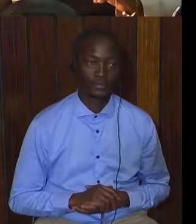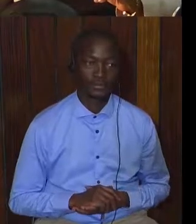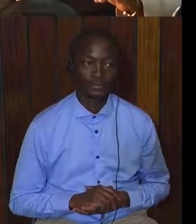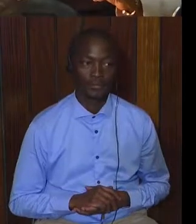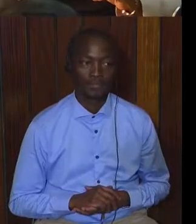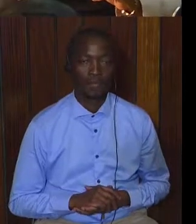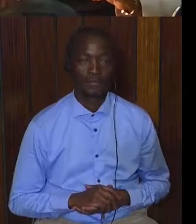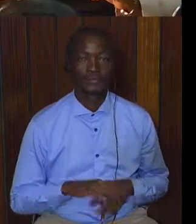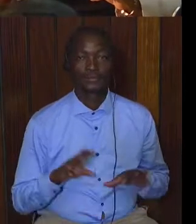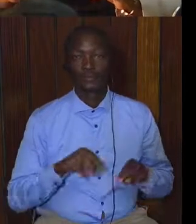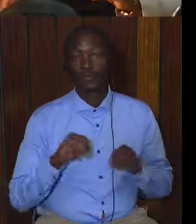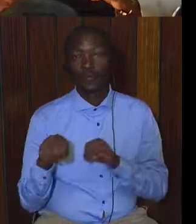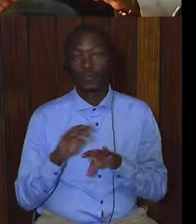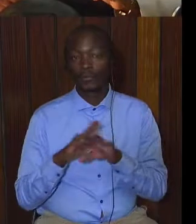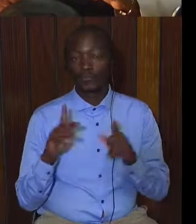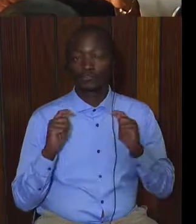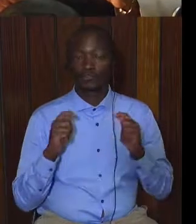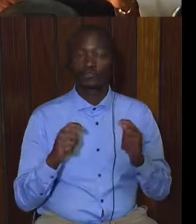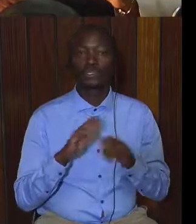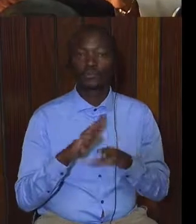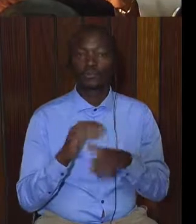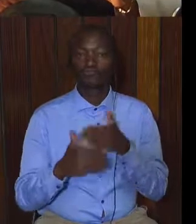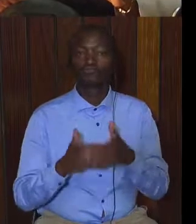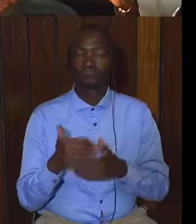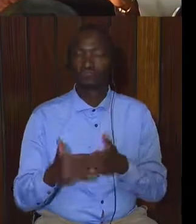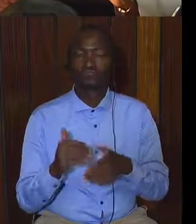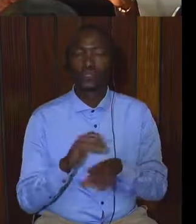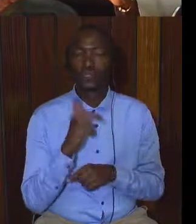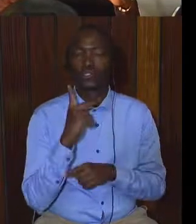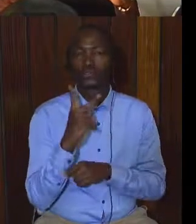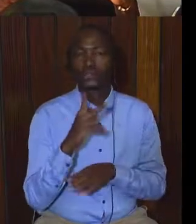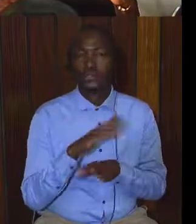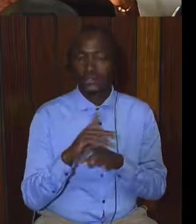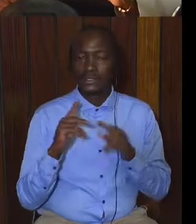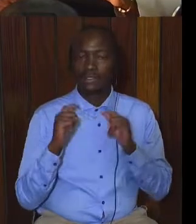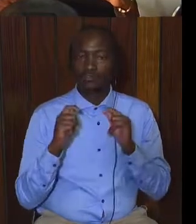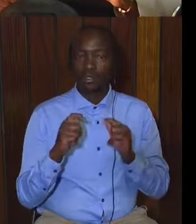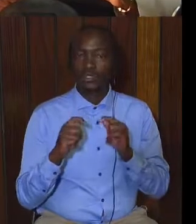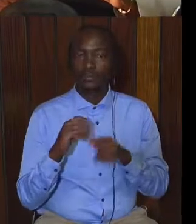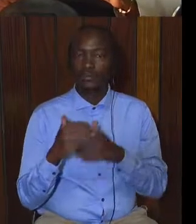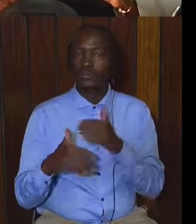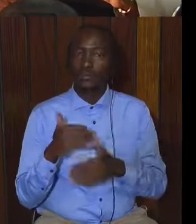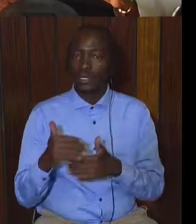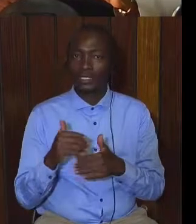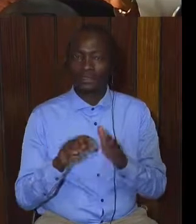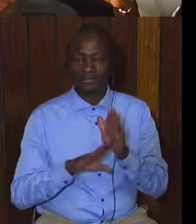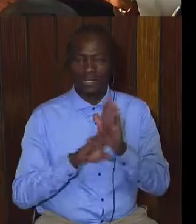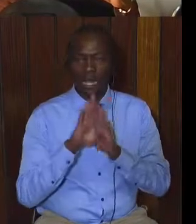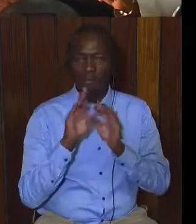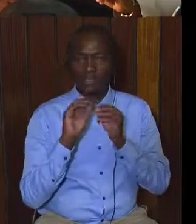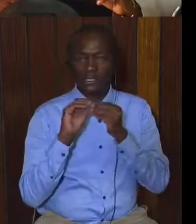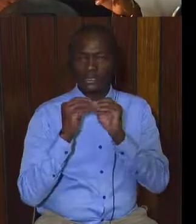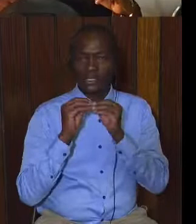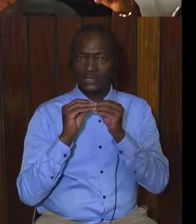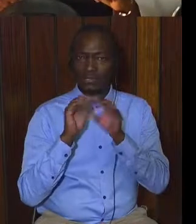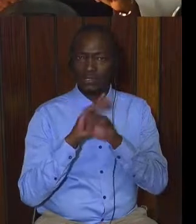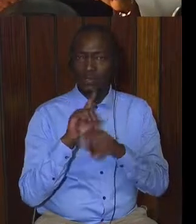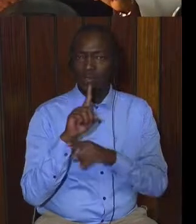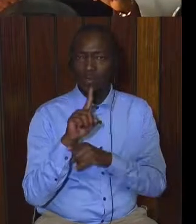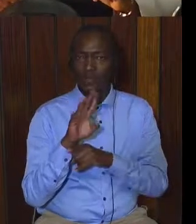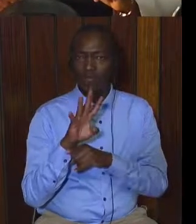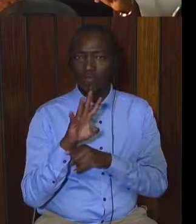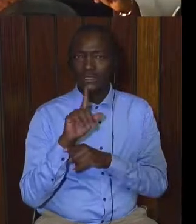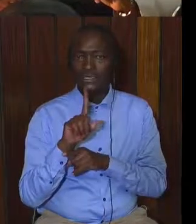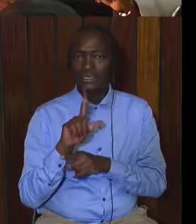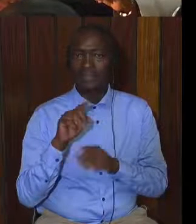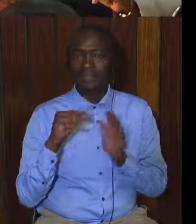We move on to transport operations. You will see in transport operations there's an upward adjustment of 147